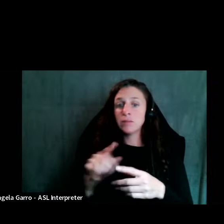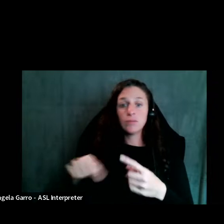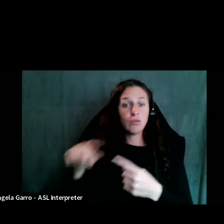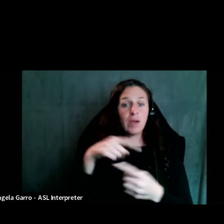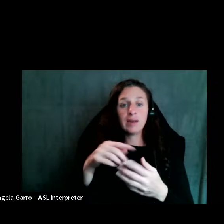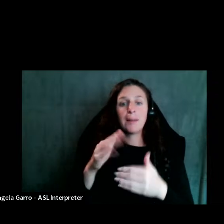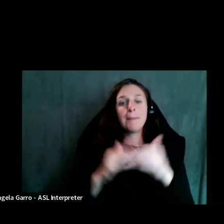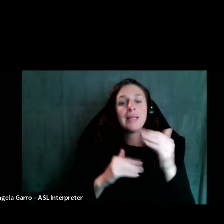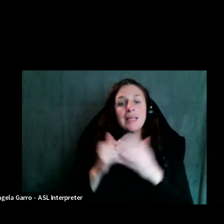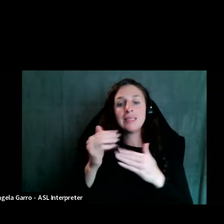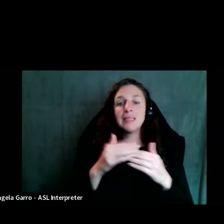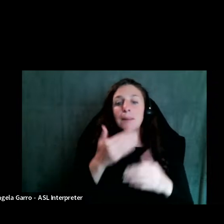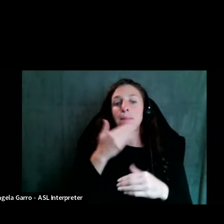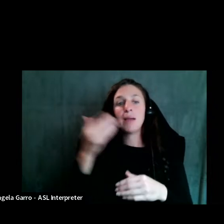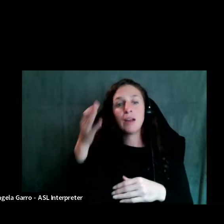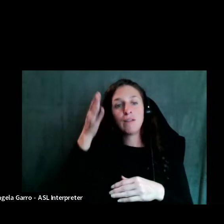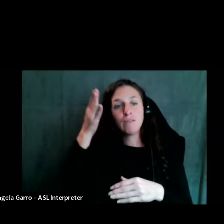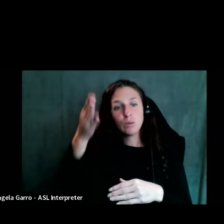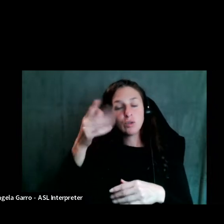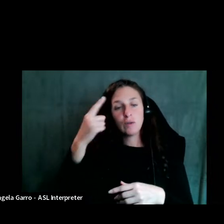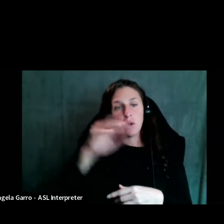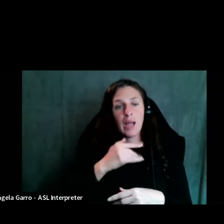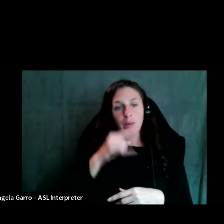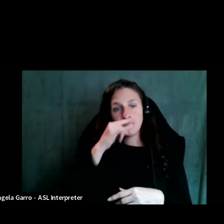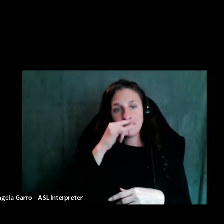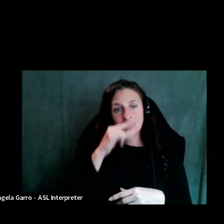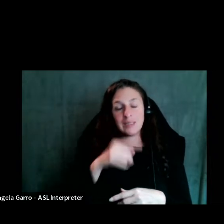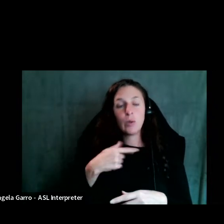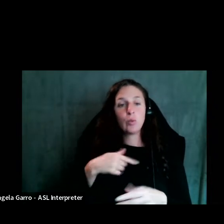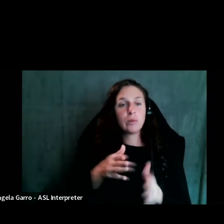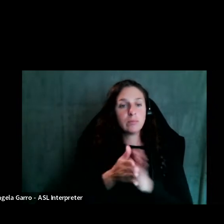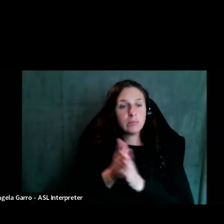better future for our children, as we strive to work